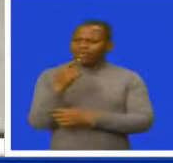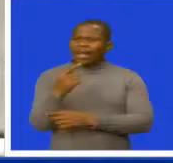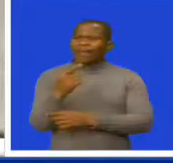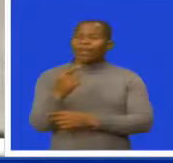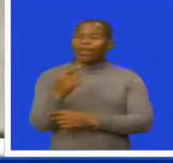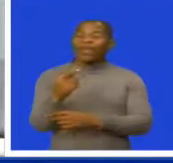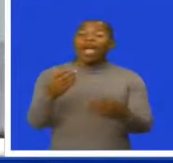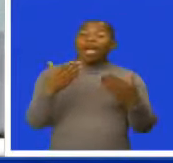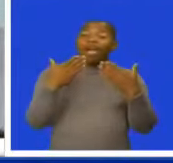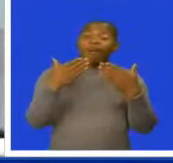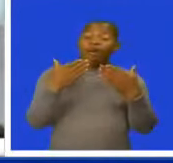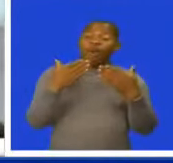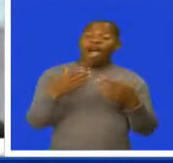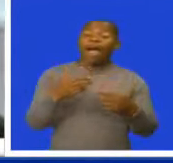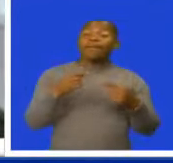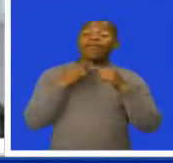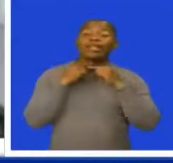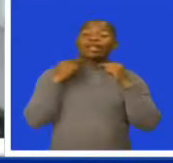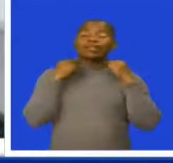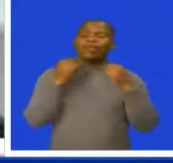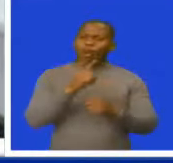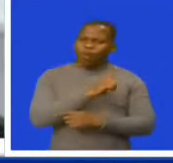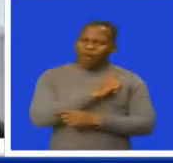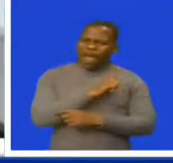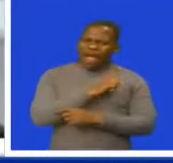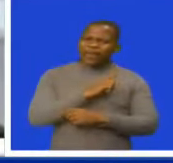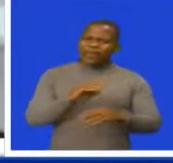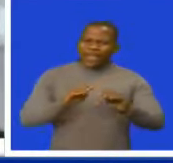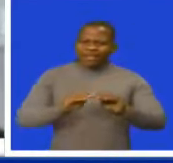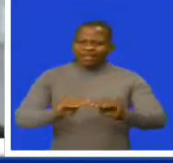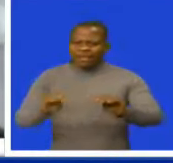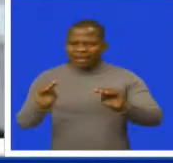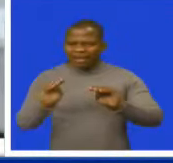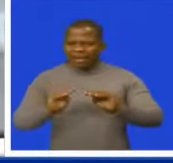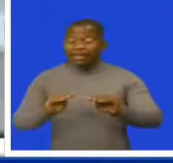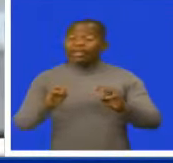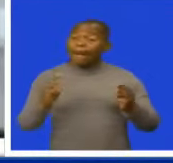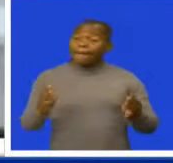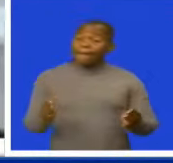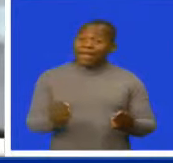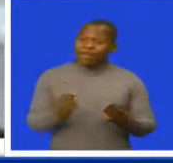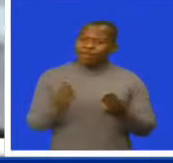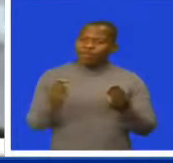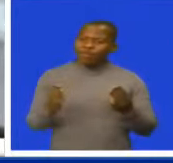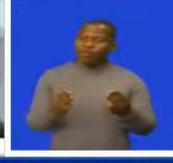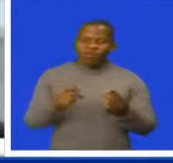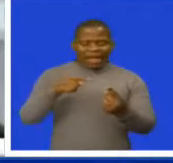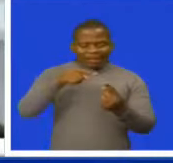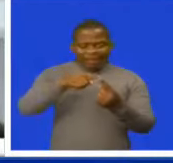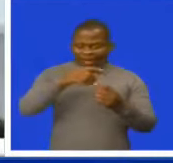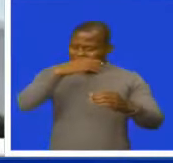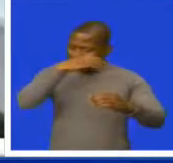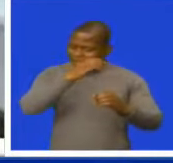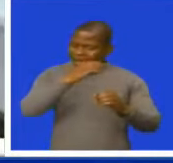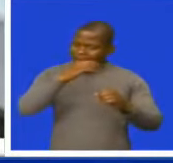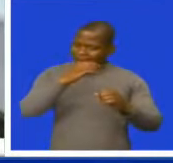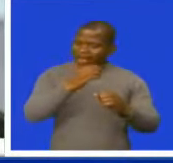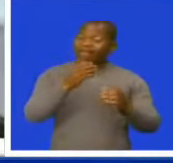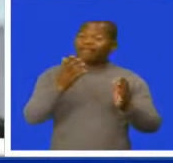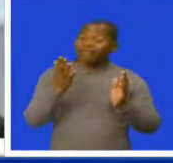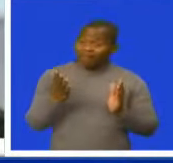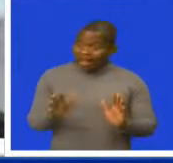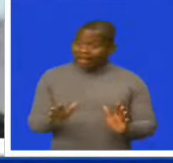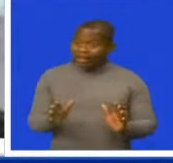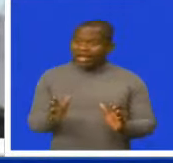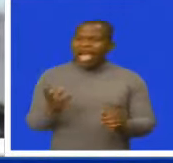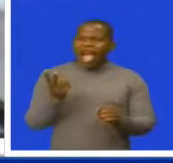basase emaphilisi. Ngempela siyaqhubeka sibuka lisondo ukuthi litawuqhubeka lihambe embili